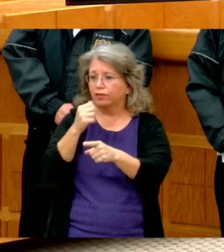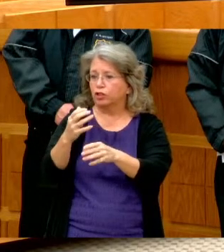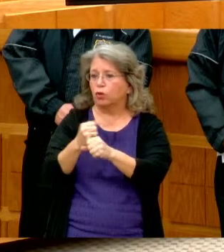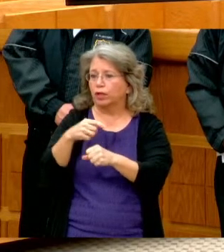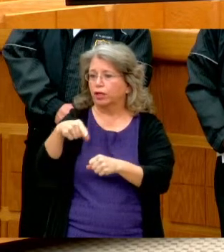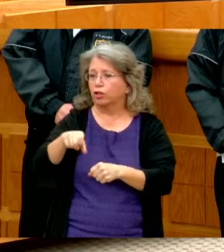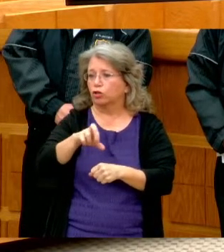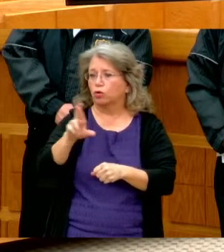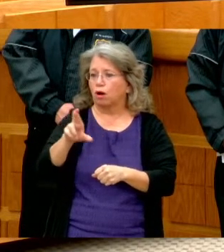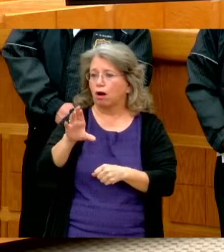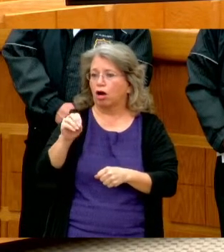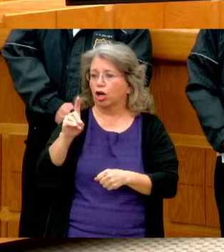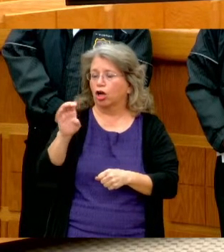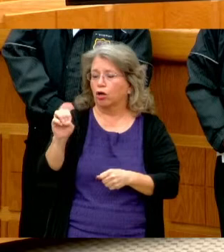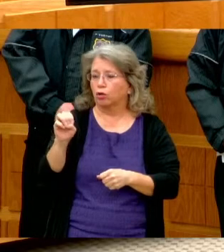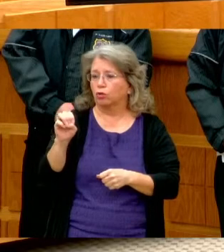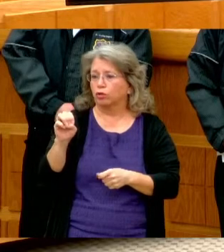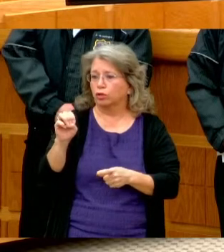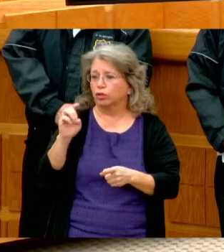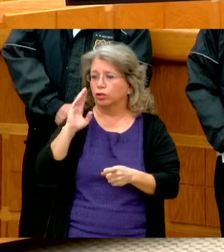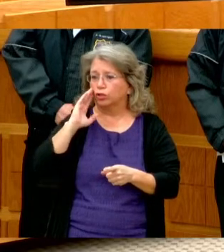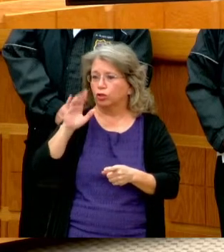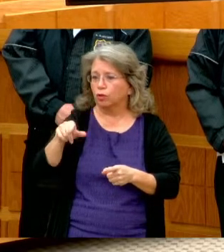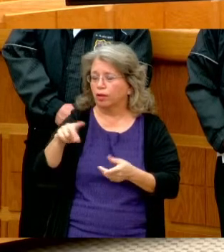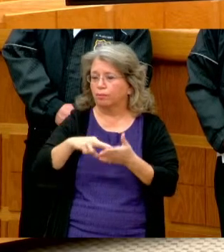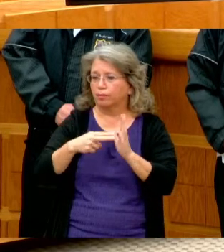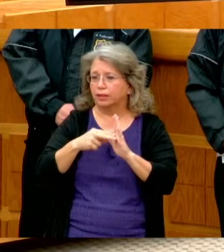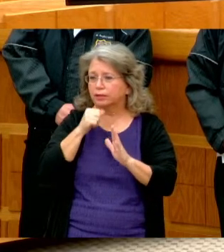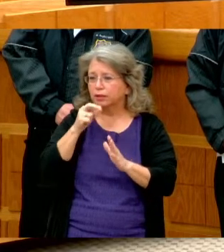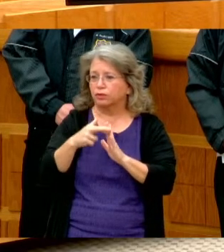just don't, you know that you're not registered.